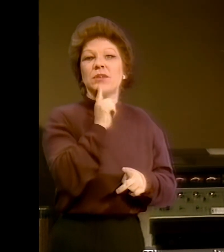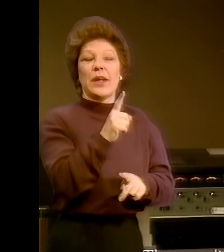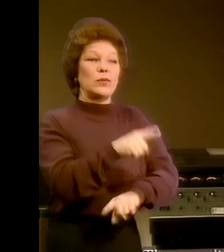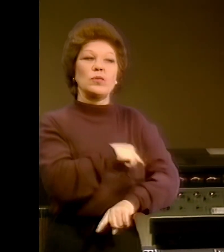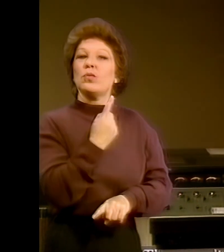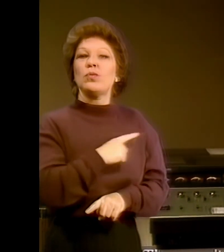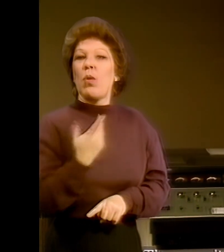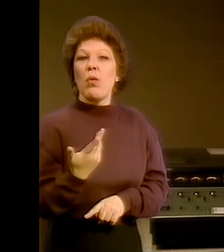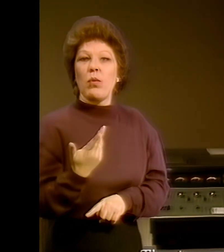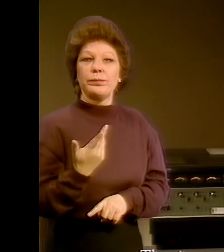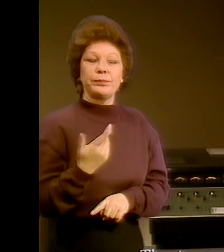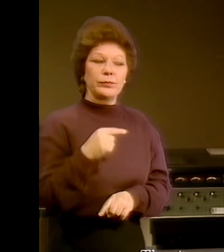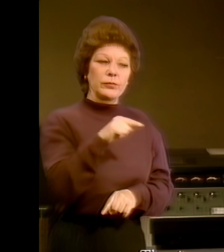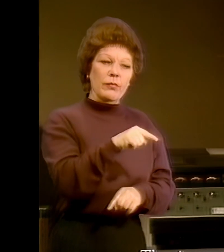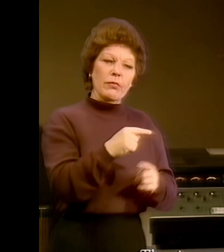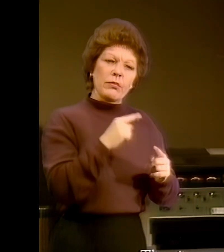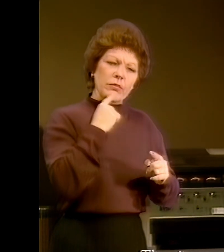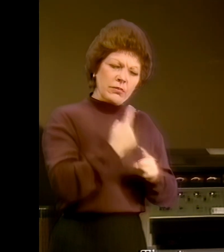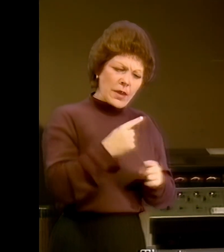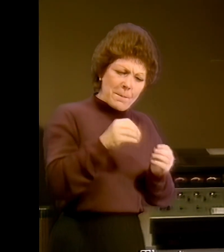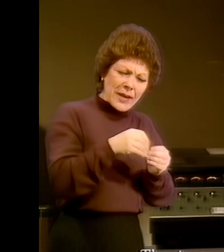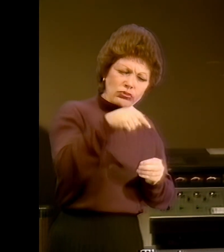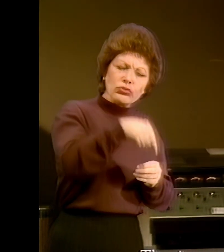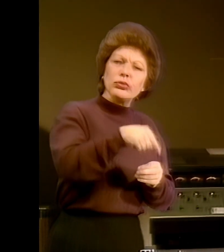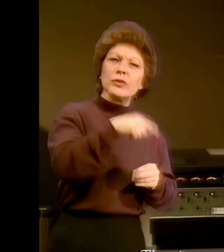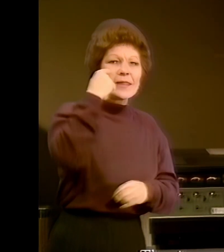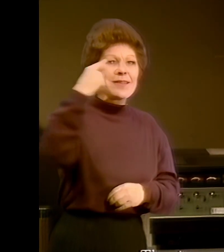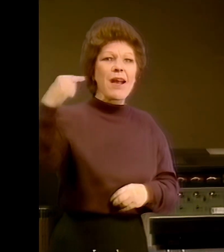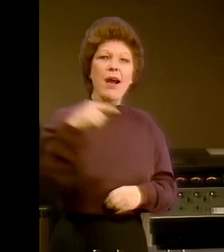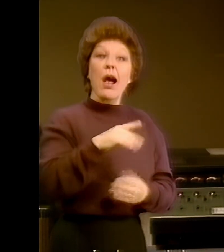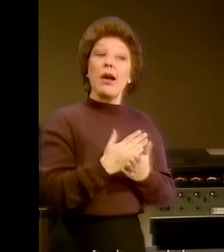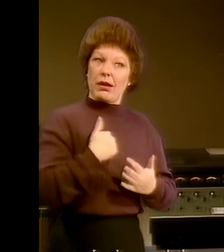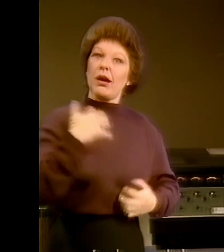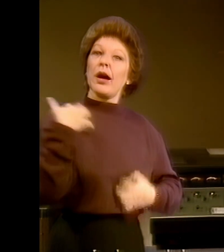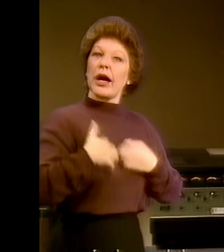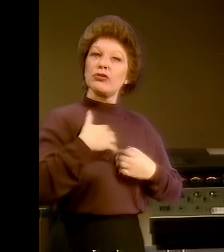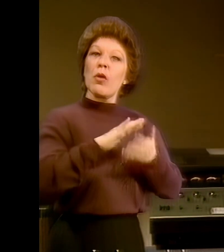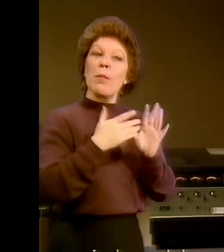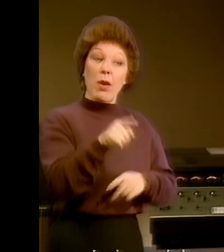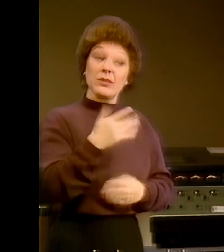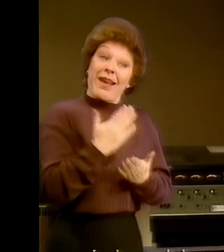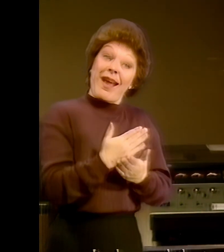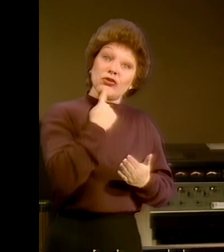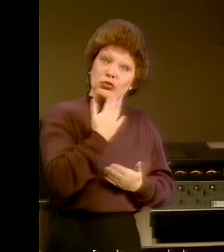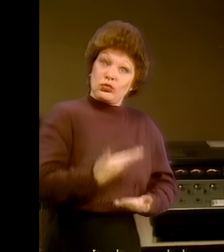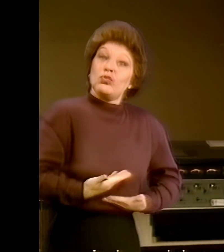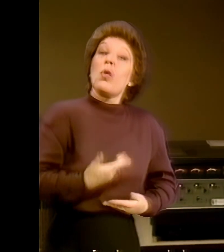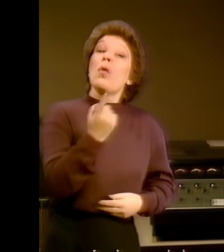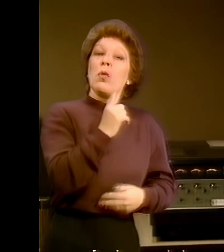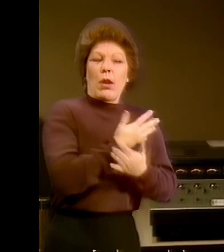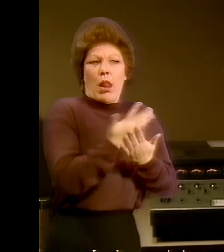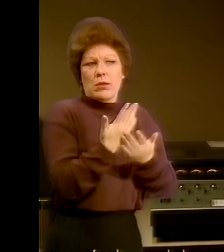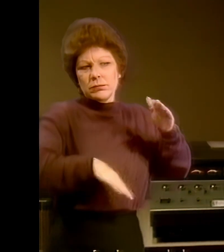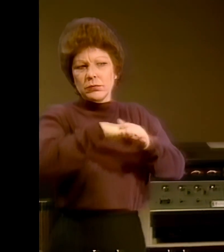The sequence, the items that they had about See Here was very interesting, in that it showed that a number of profoundly deaf viewers